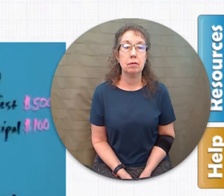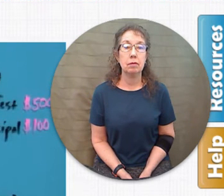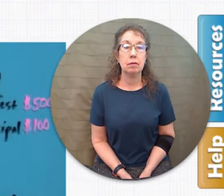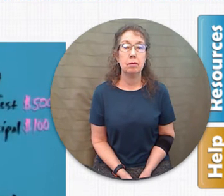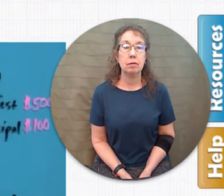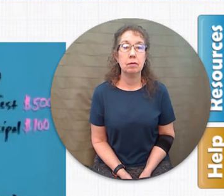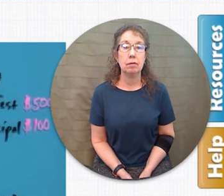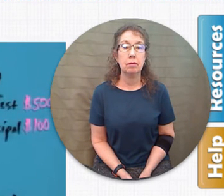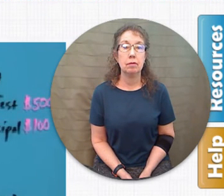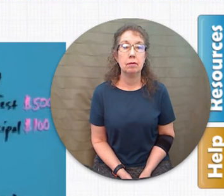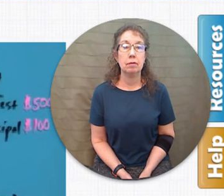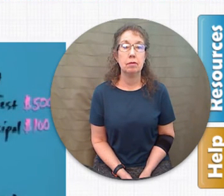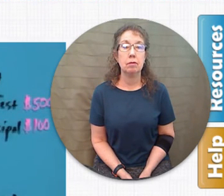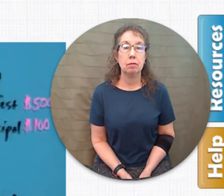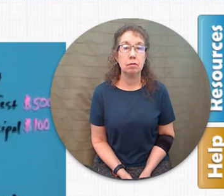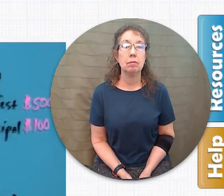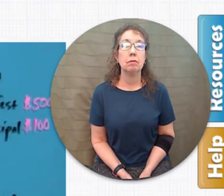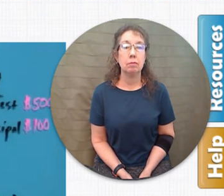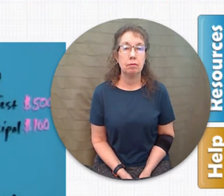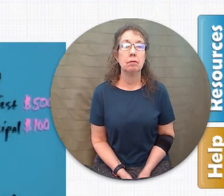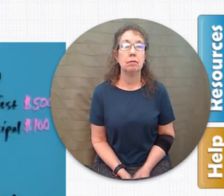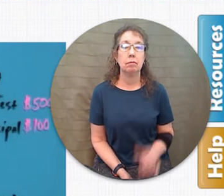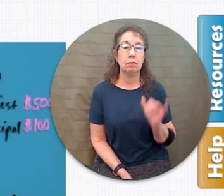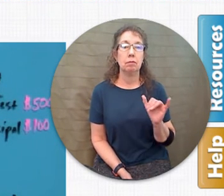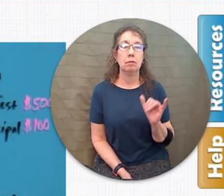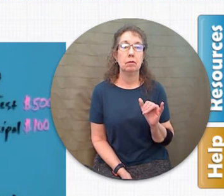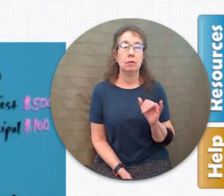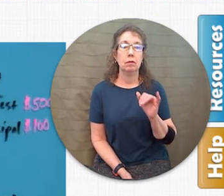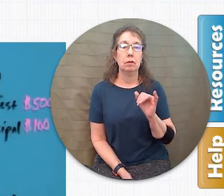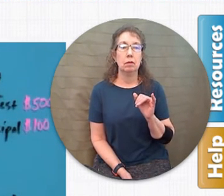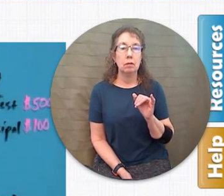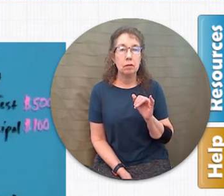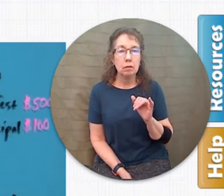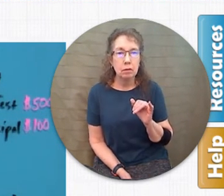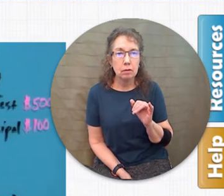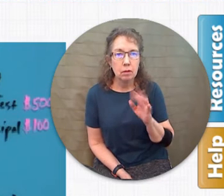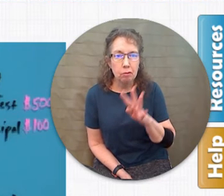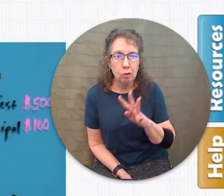and 60. Okay, so